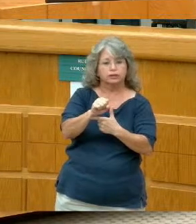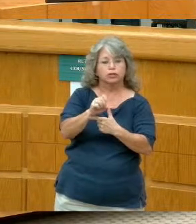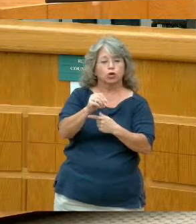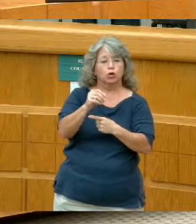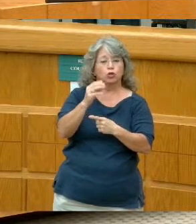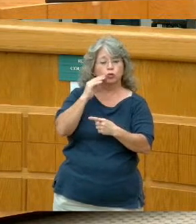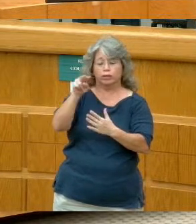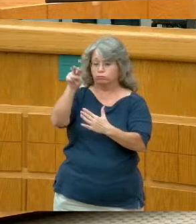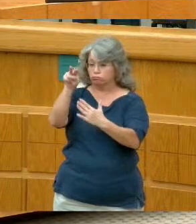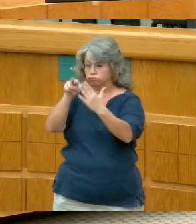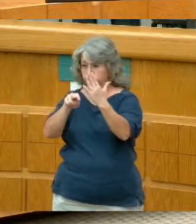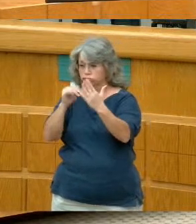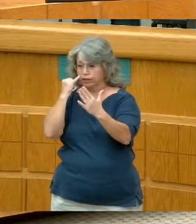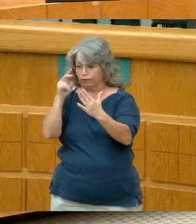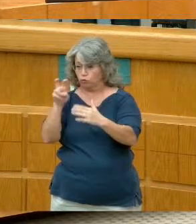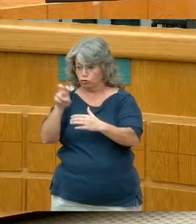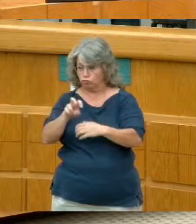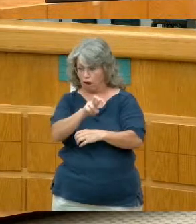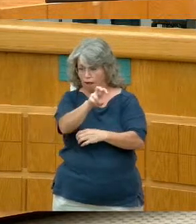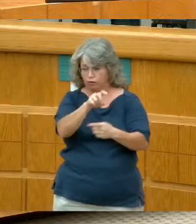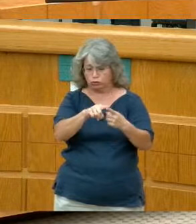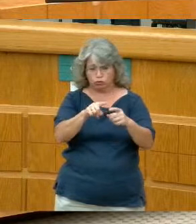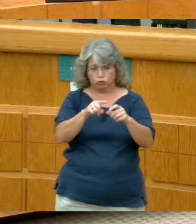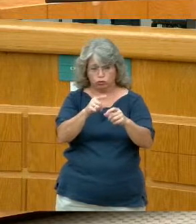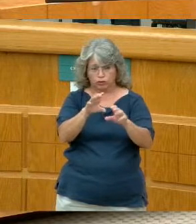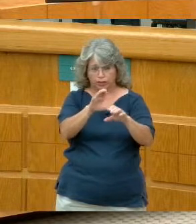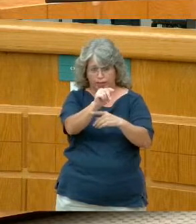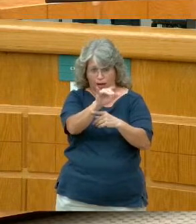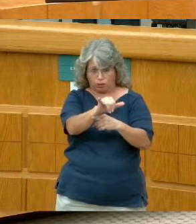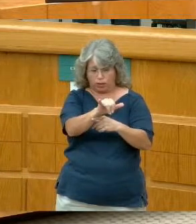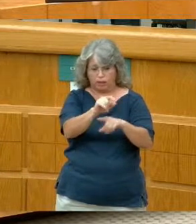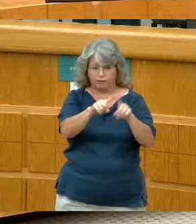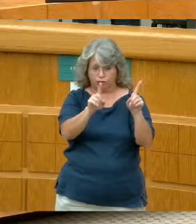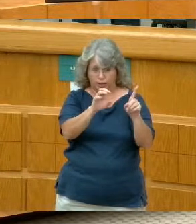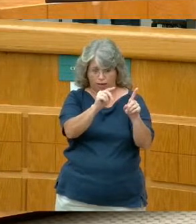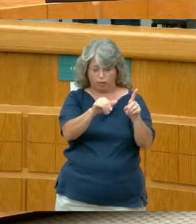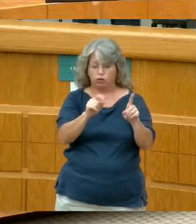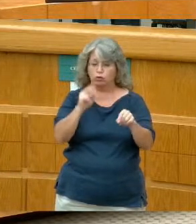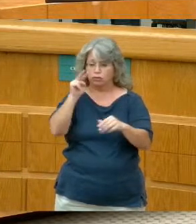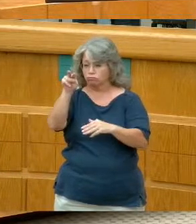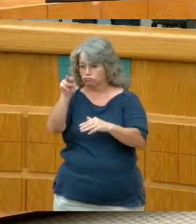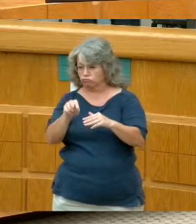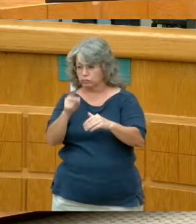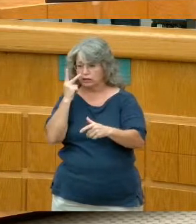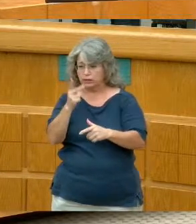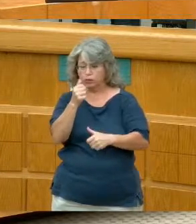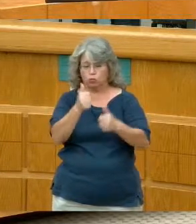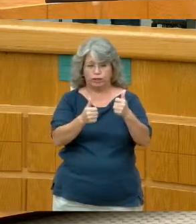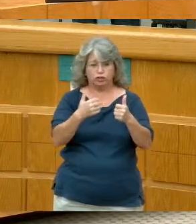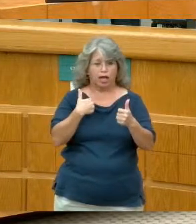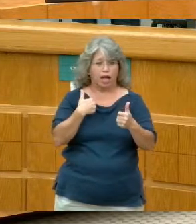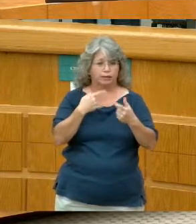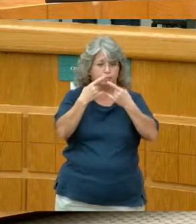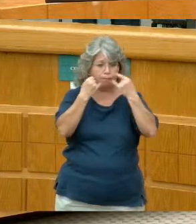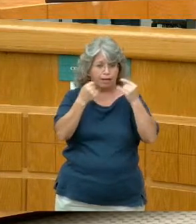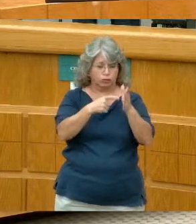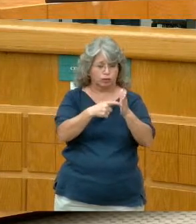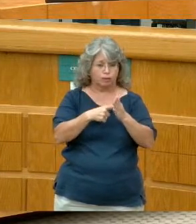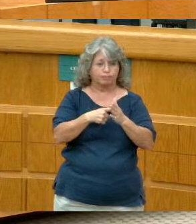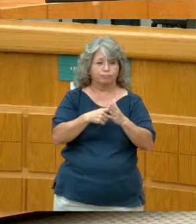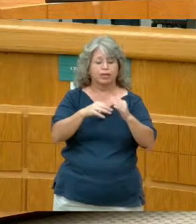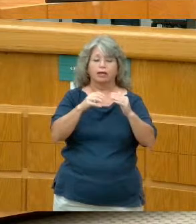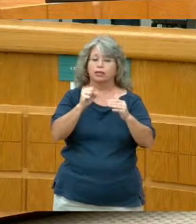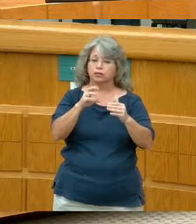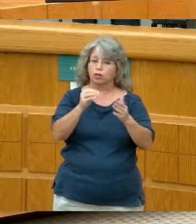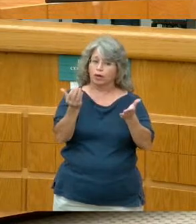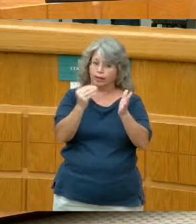those counties, that there's not a mask order in place. And of course, again, the factors are fewer than 20